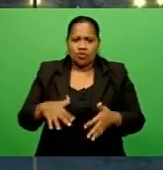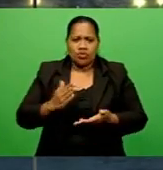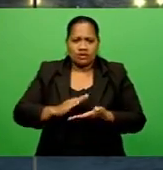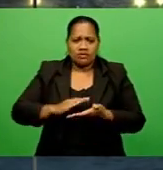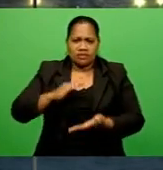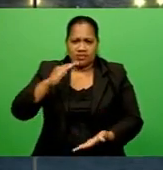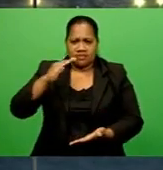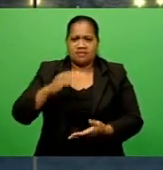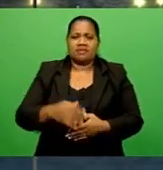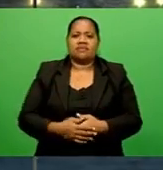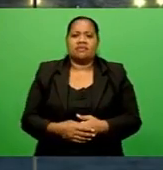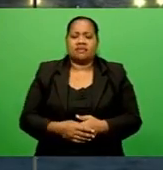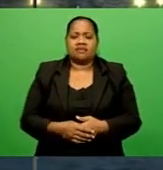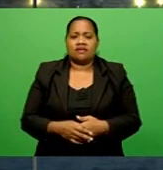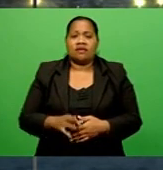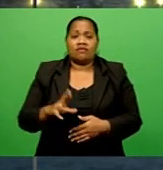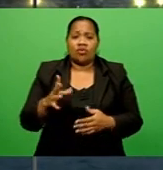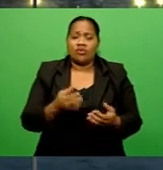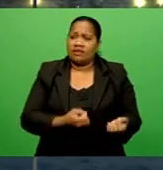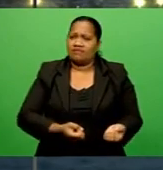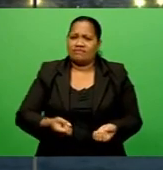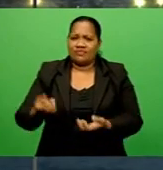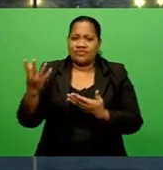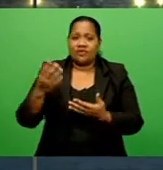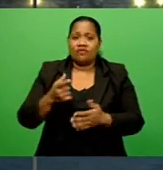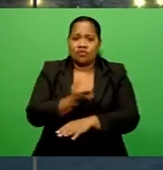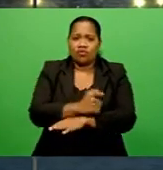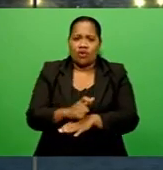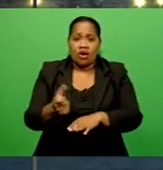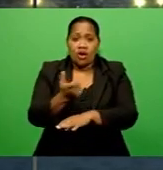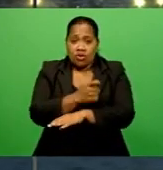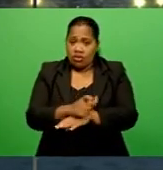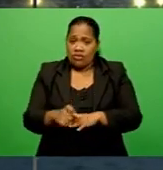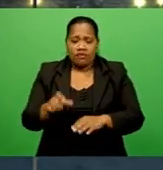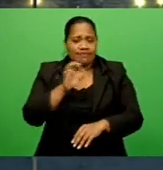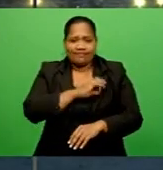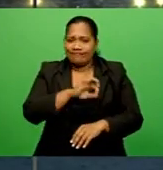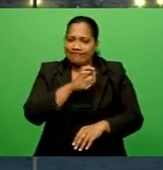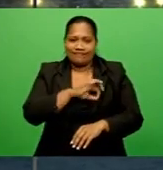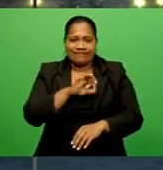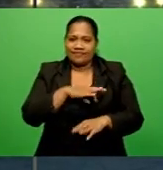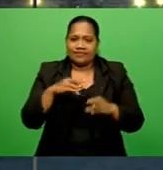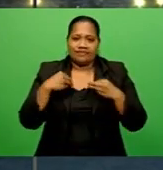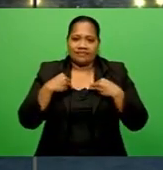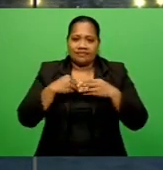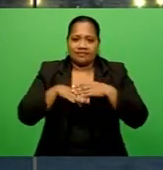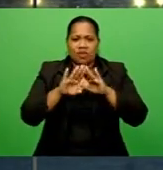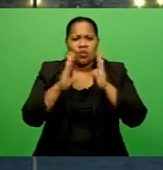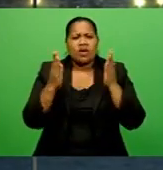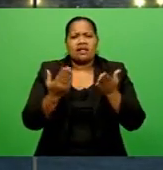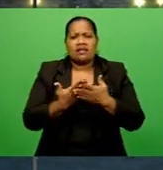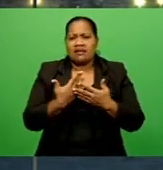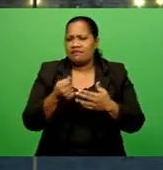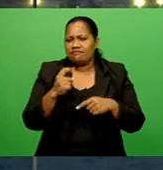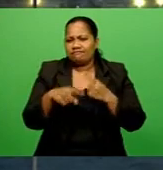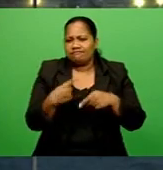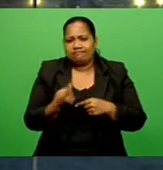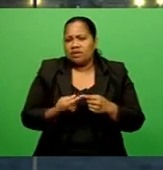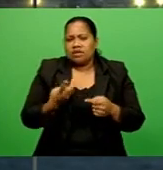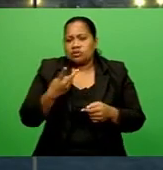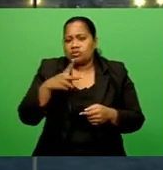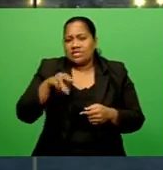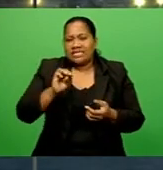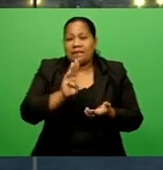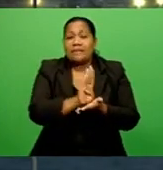for the extraction of coral. Coral are among the most profitable enterprises in the world, with an estimated value of about